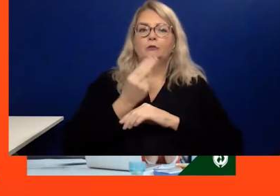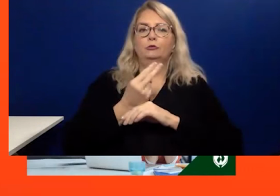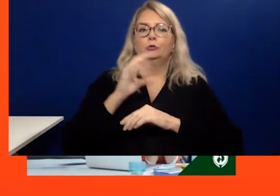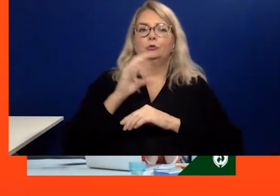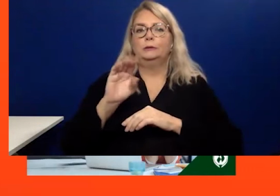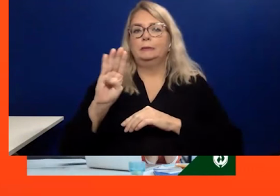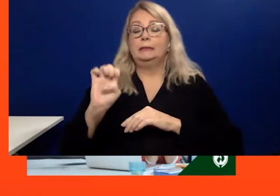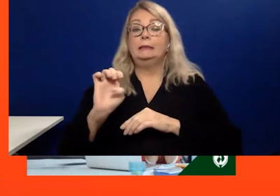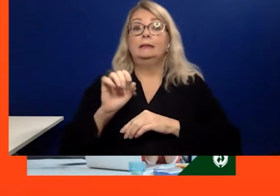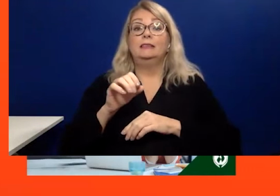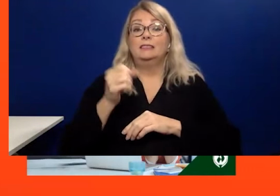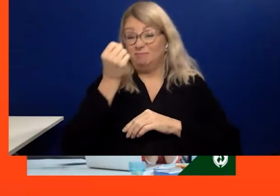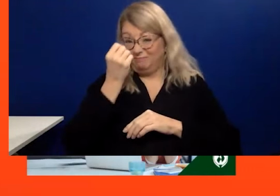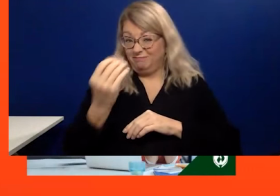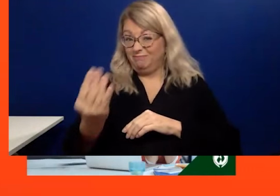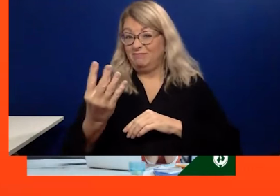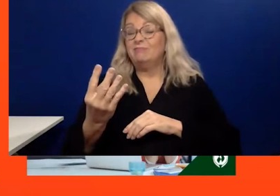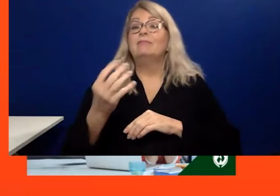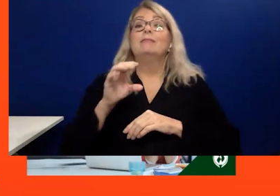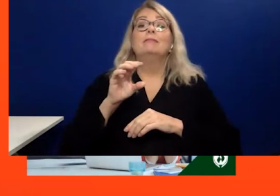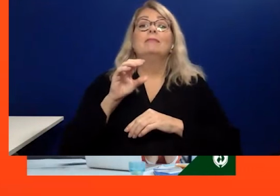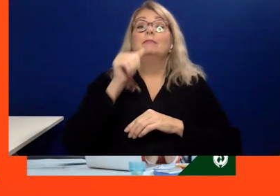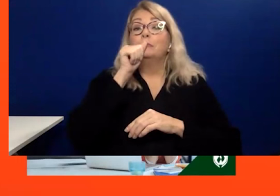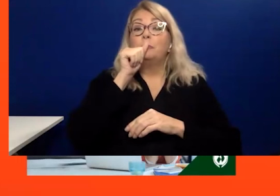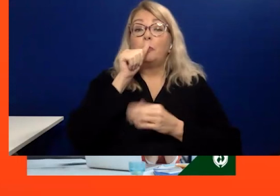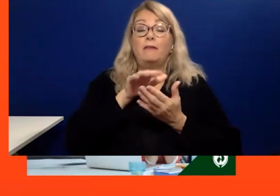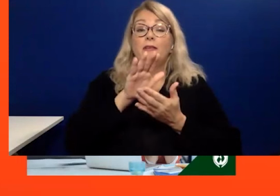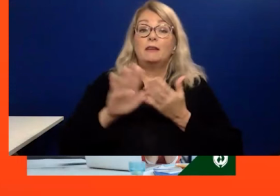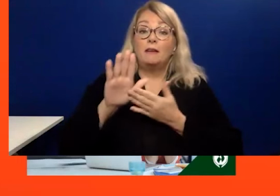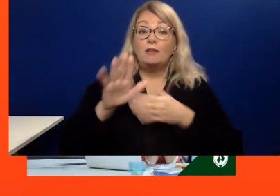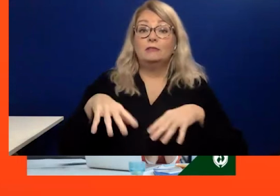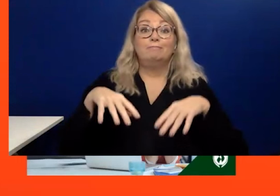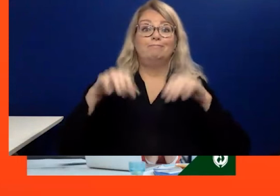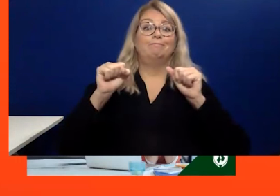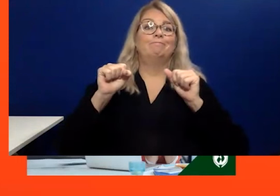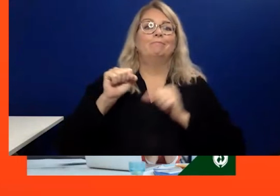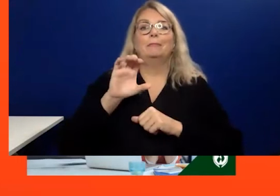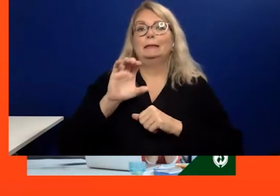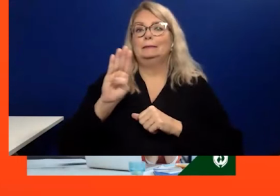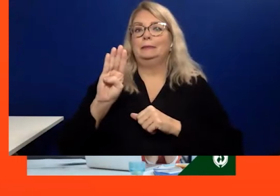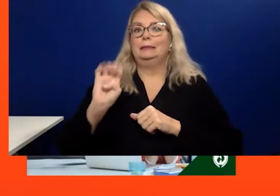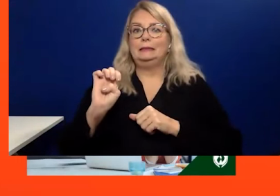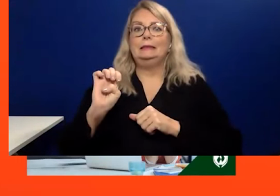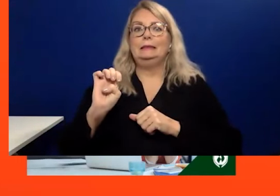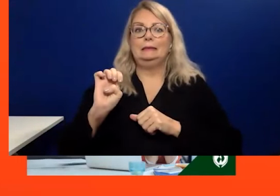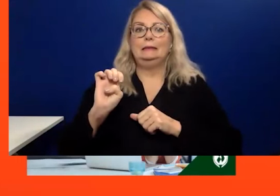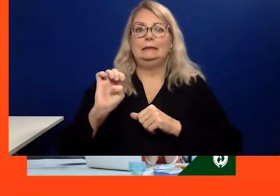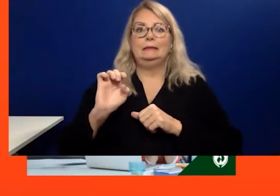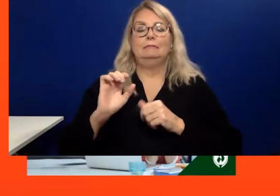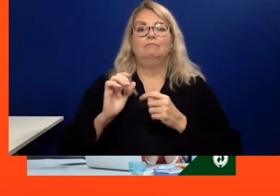colleges have adopted CBE on a much greater scale than